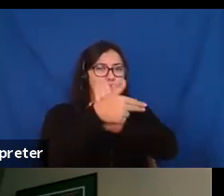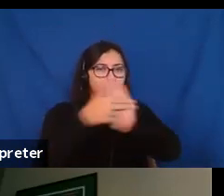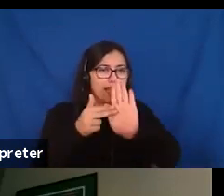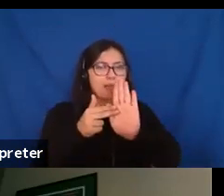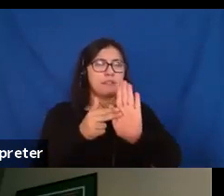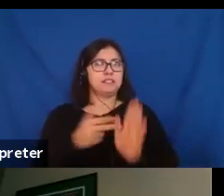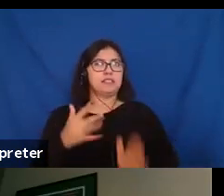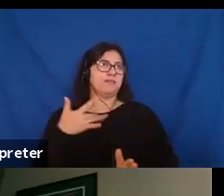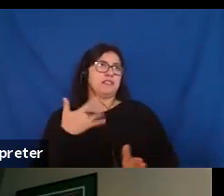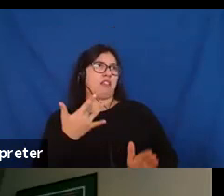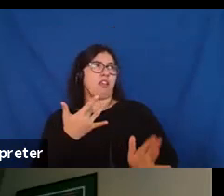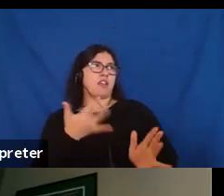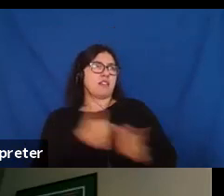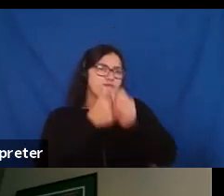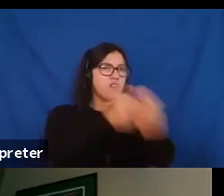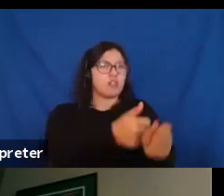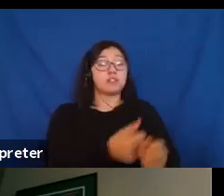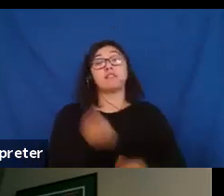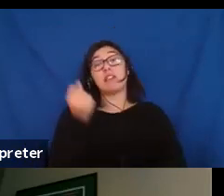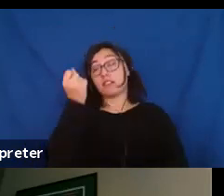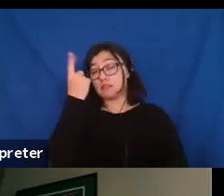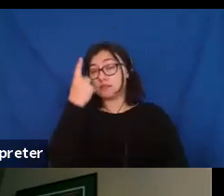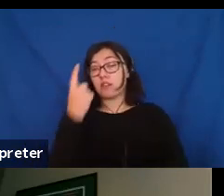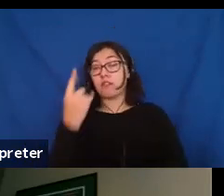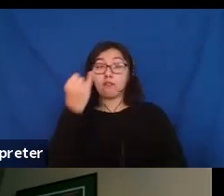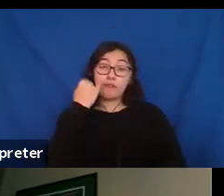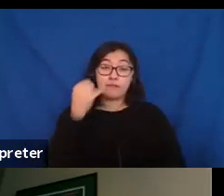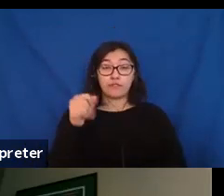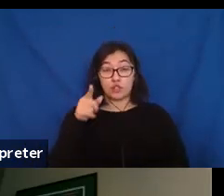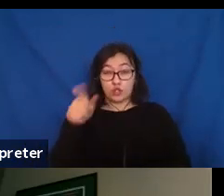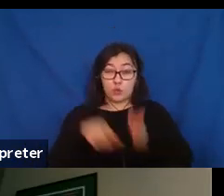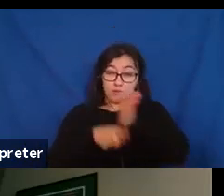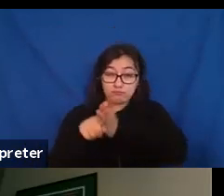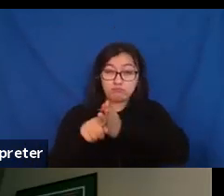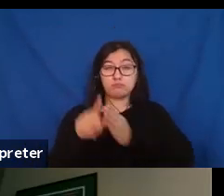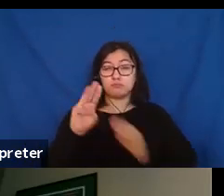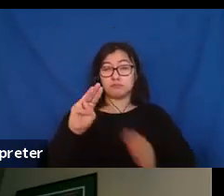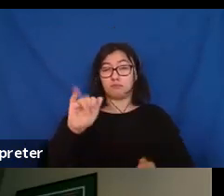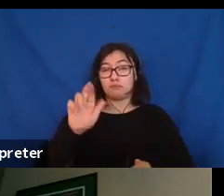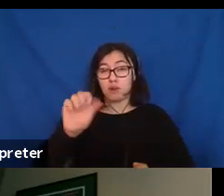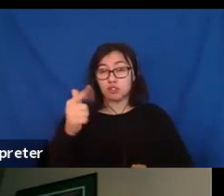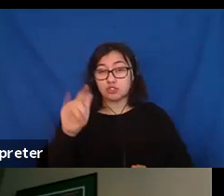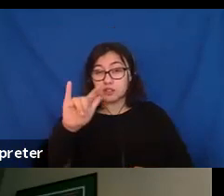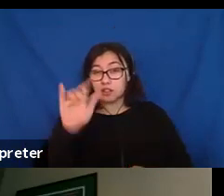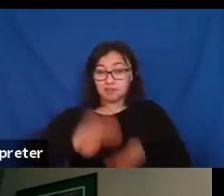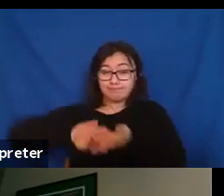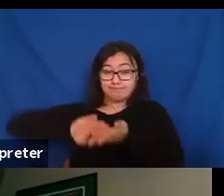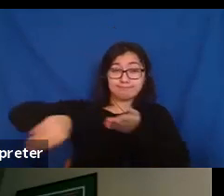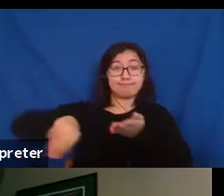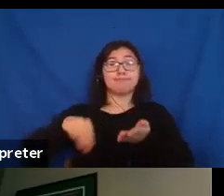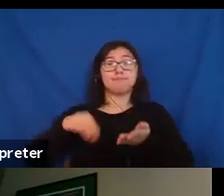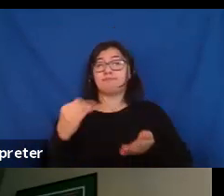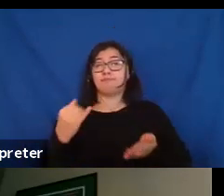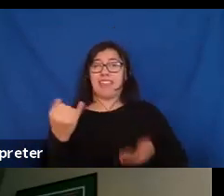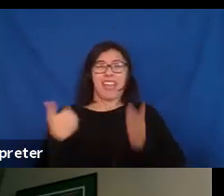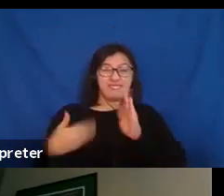like when you're part of a marginalized social identity group and there's all kinds of stereotypes, negative stereotypes. Sometimes people feel